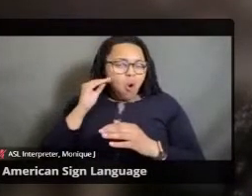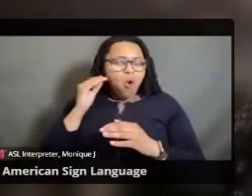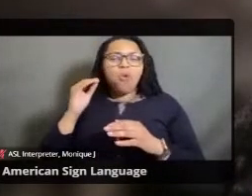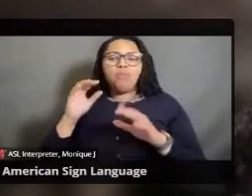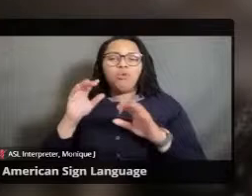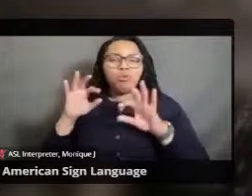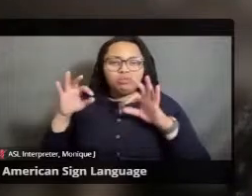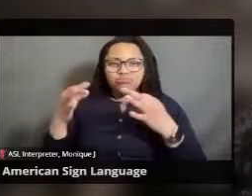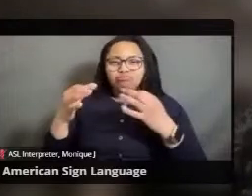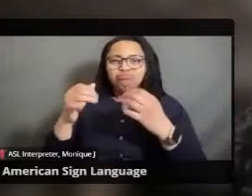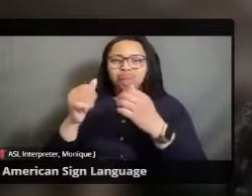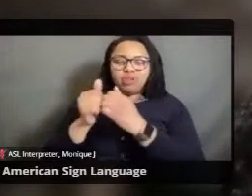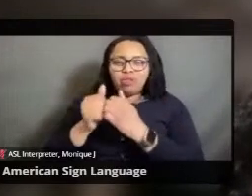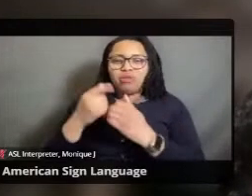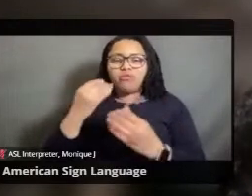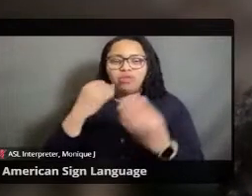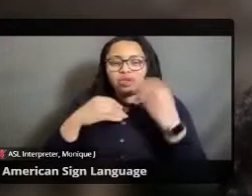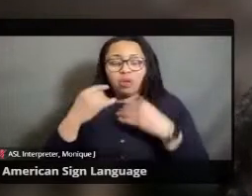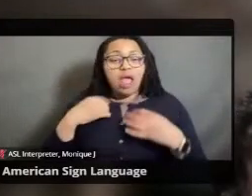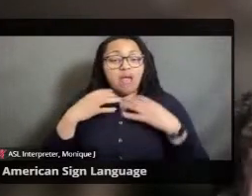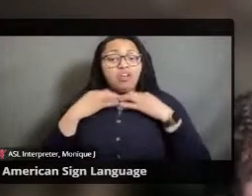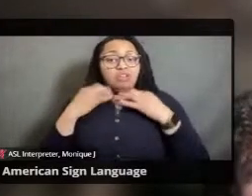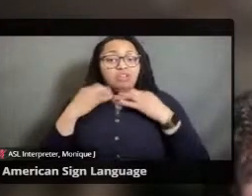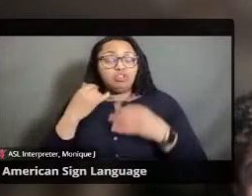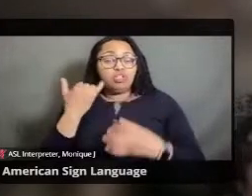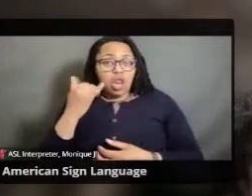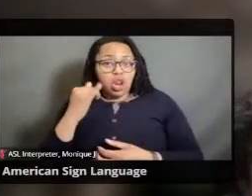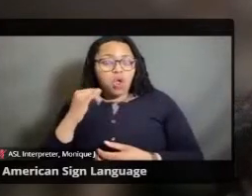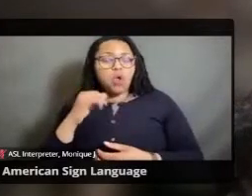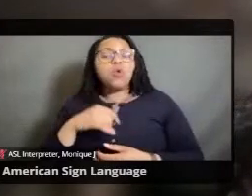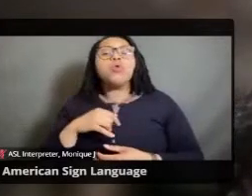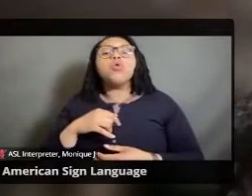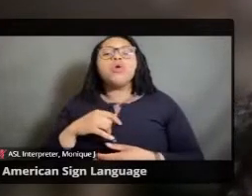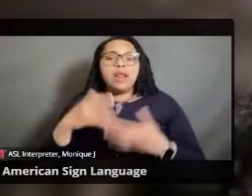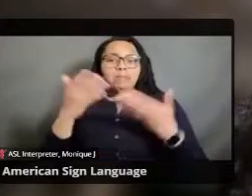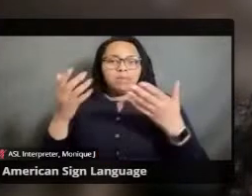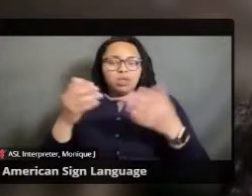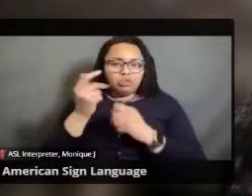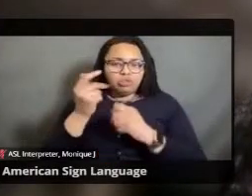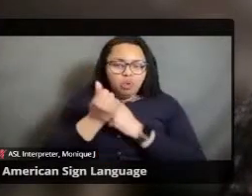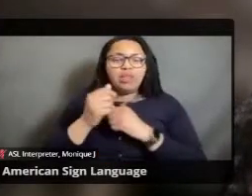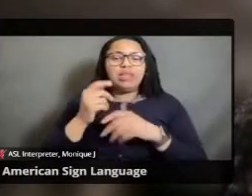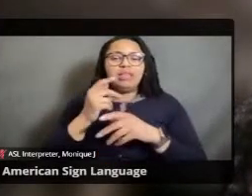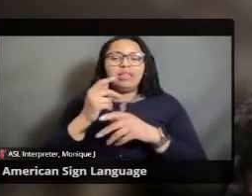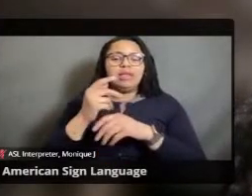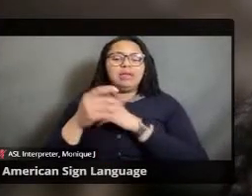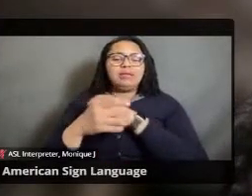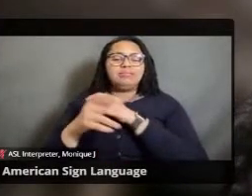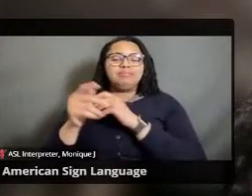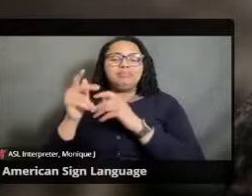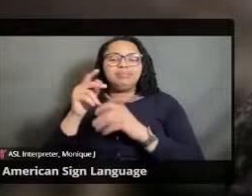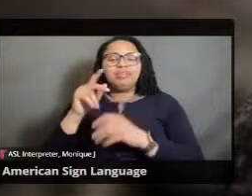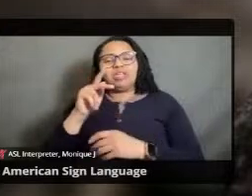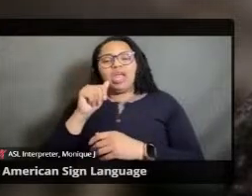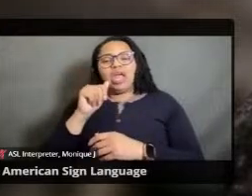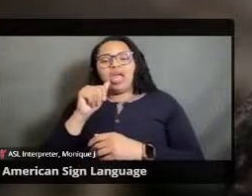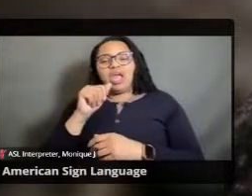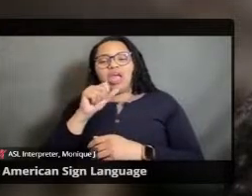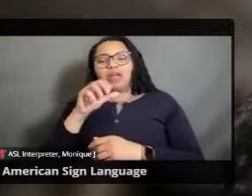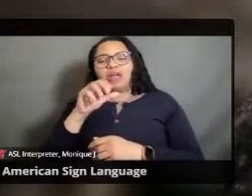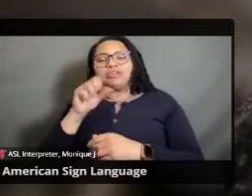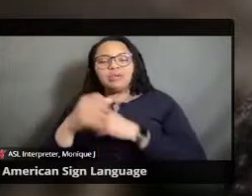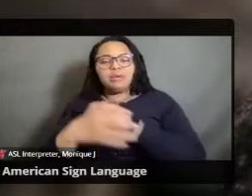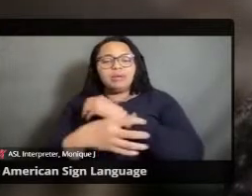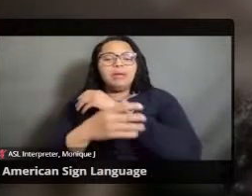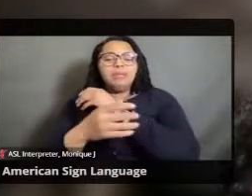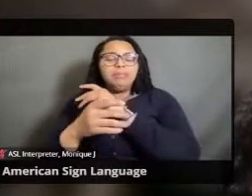People's Campaign logo on it, and I'm grateful to be here with y'all tonight. I'm going to pass it back to Tony Eskridge with the Tennessee